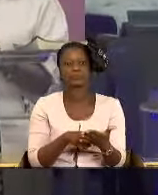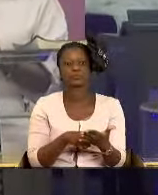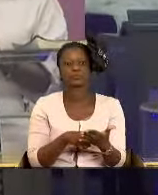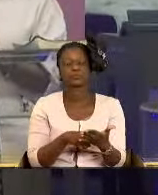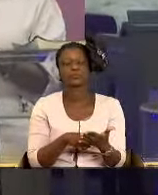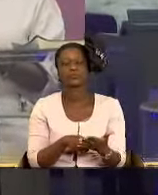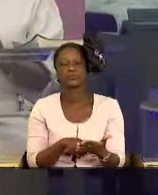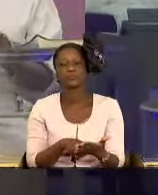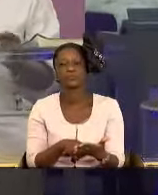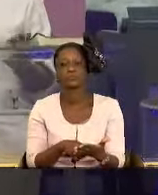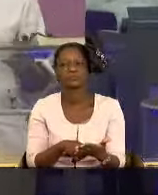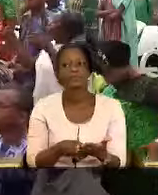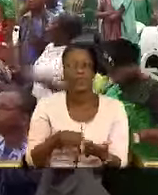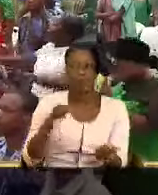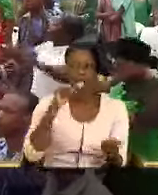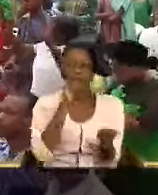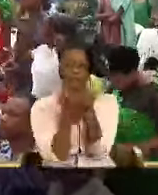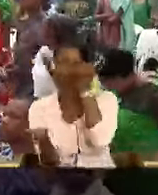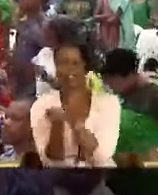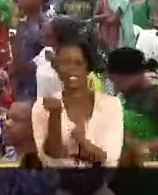agents of bewitchment